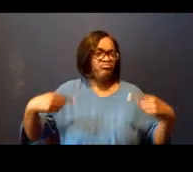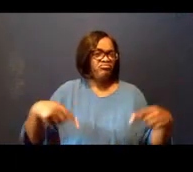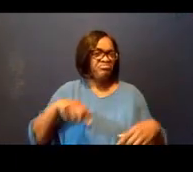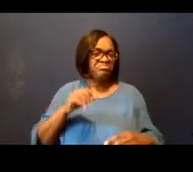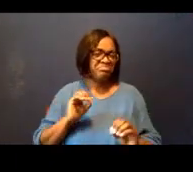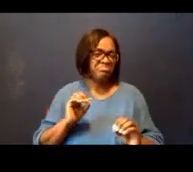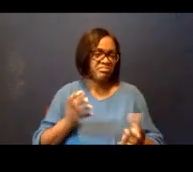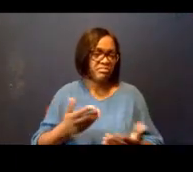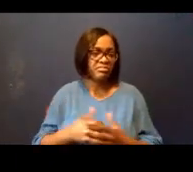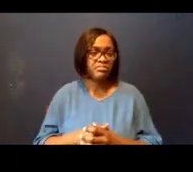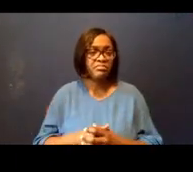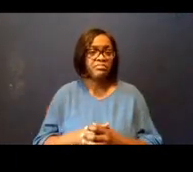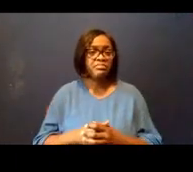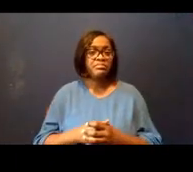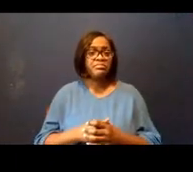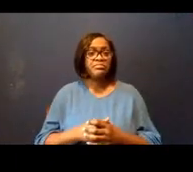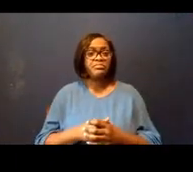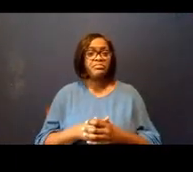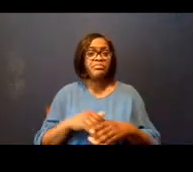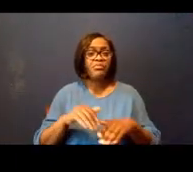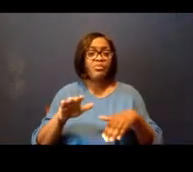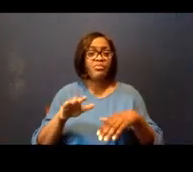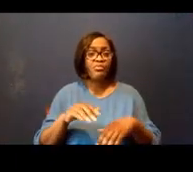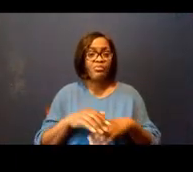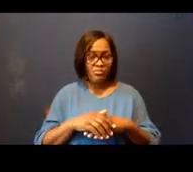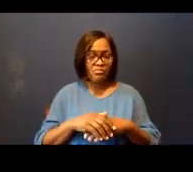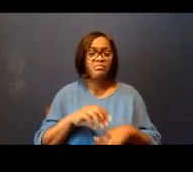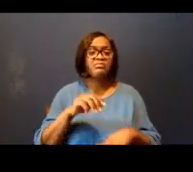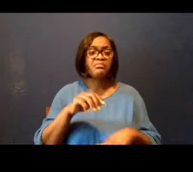be declared as